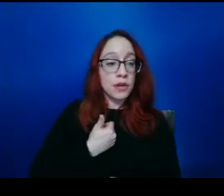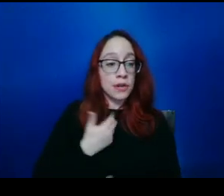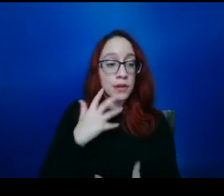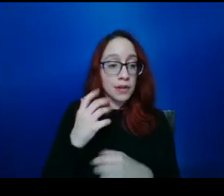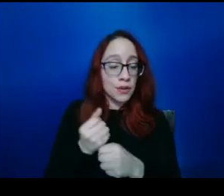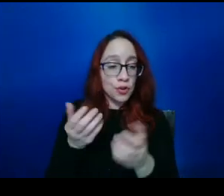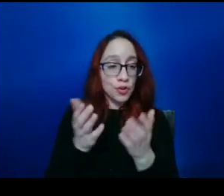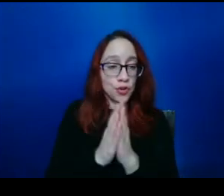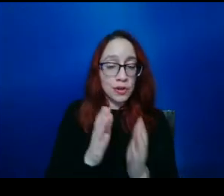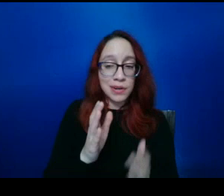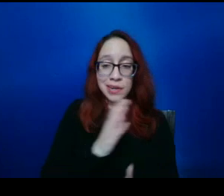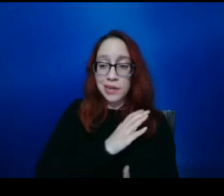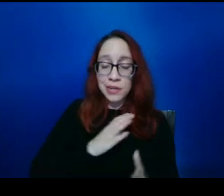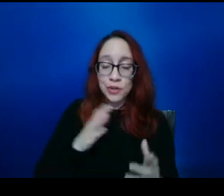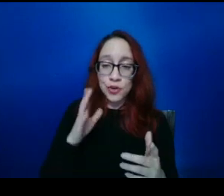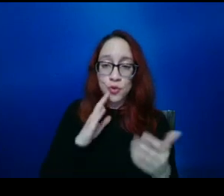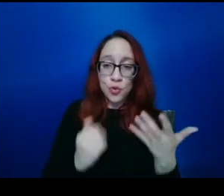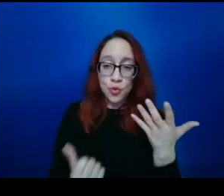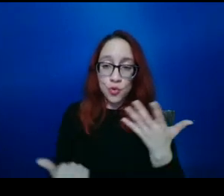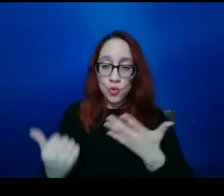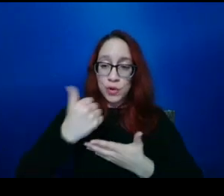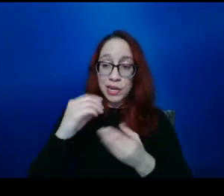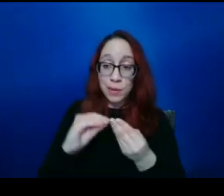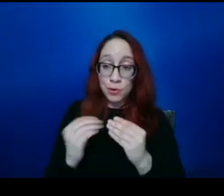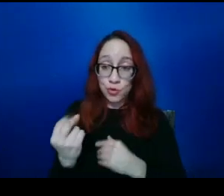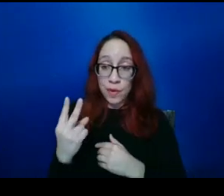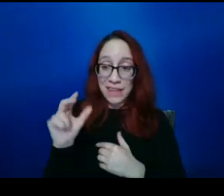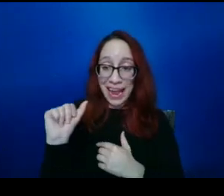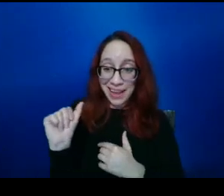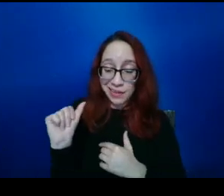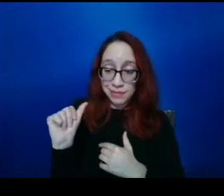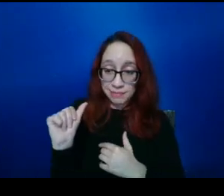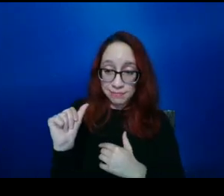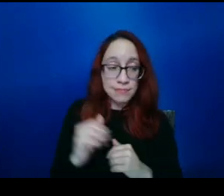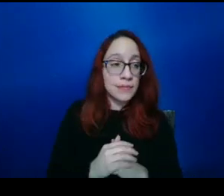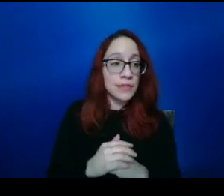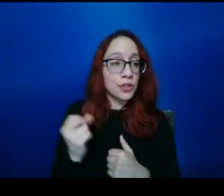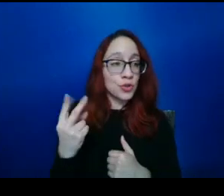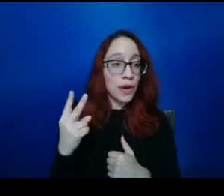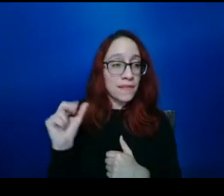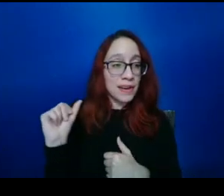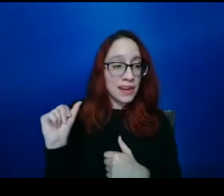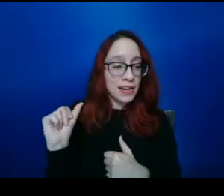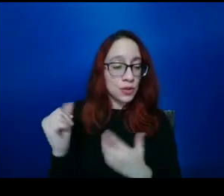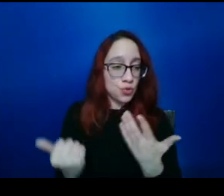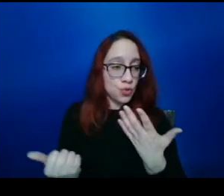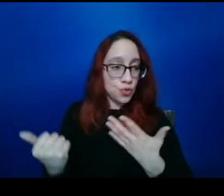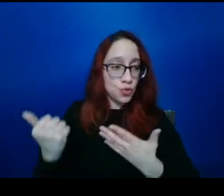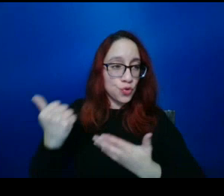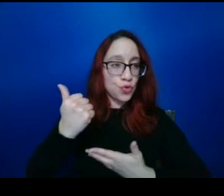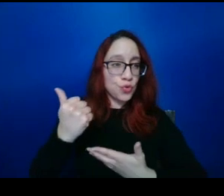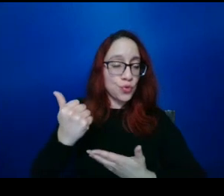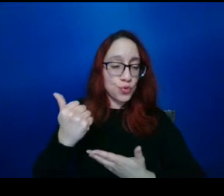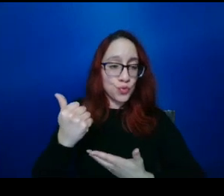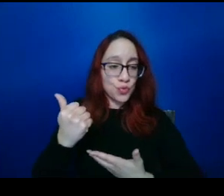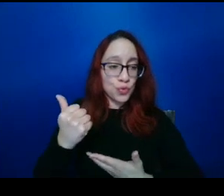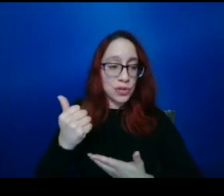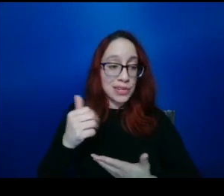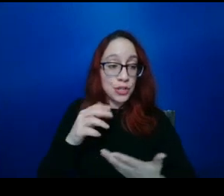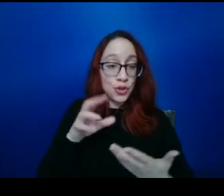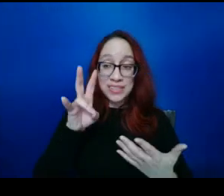from council to move up item 12A. 12A to move it to right after